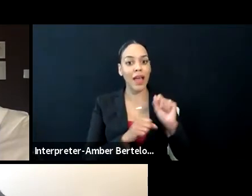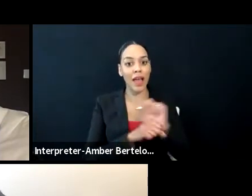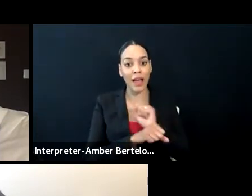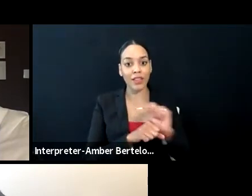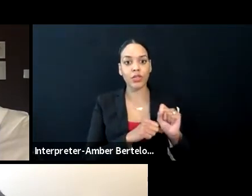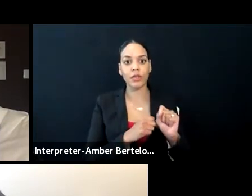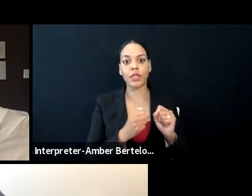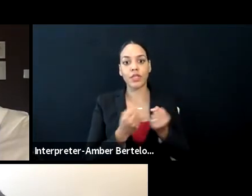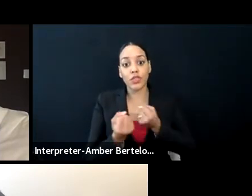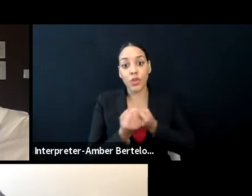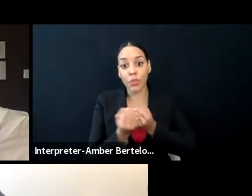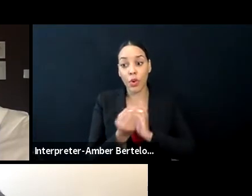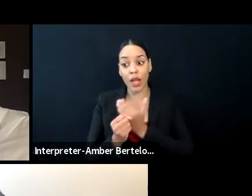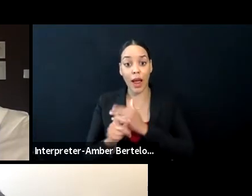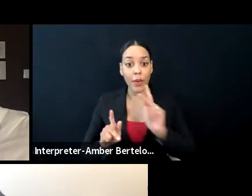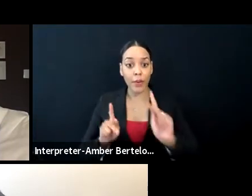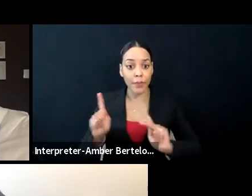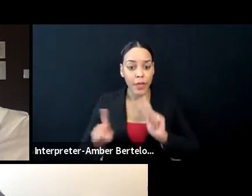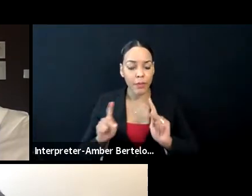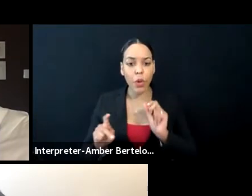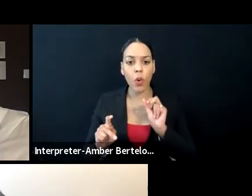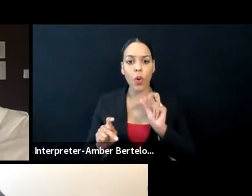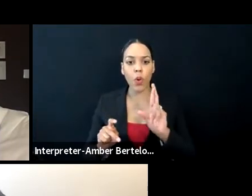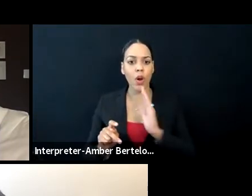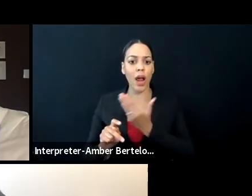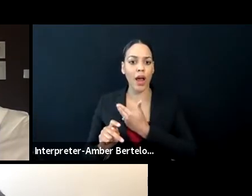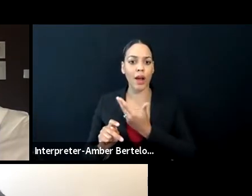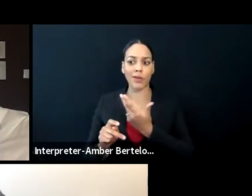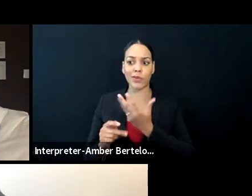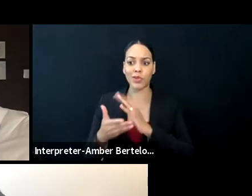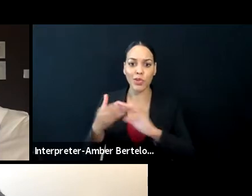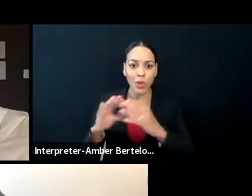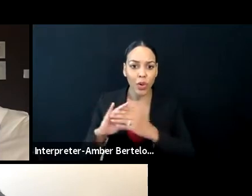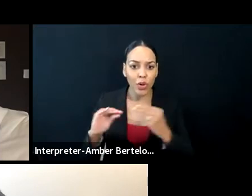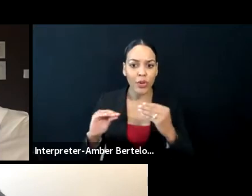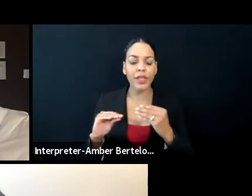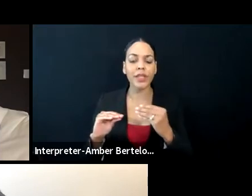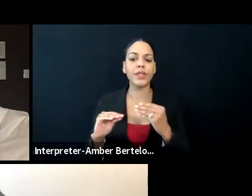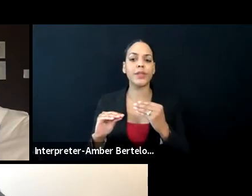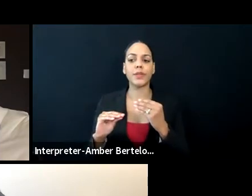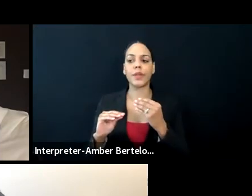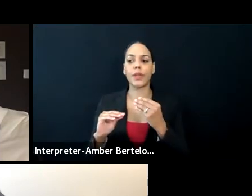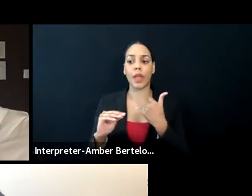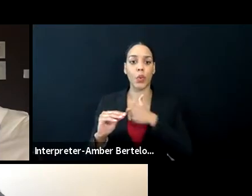supporting our people or the stories that we want